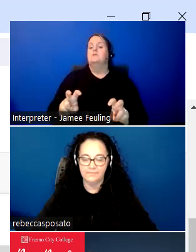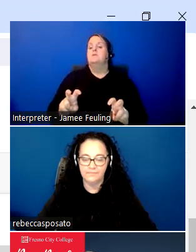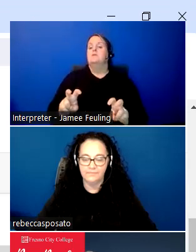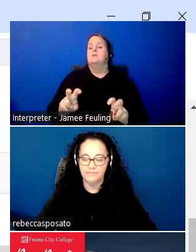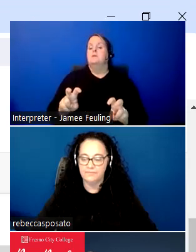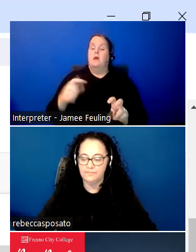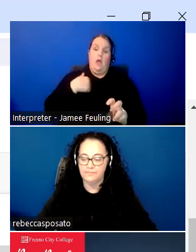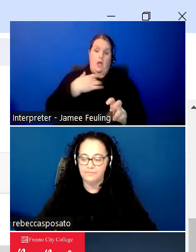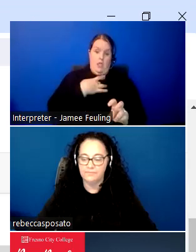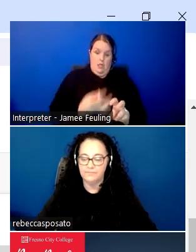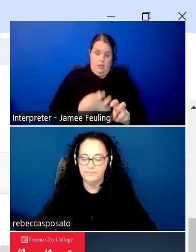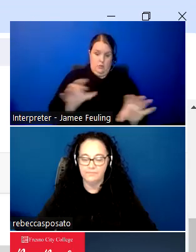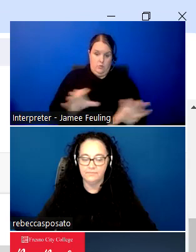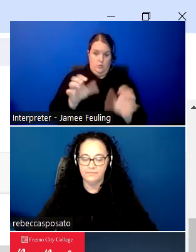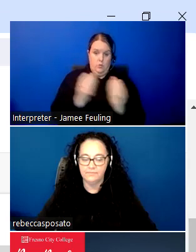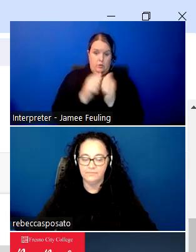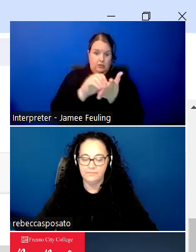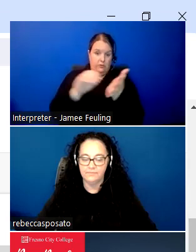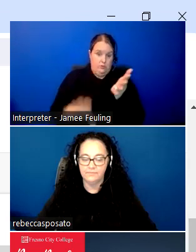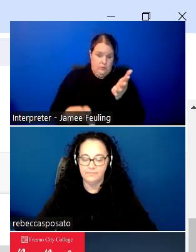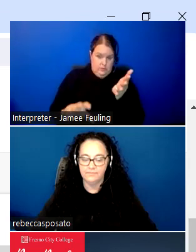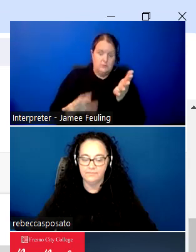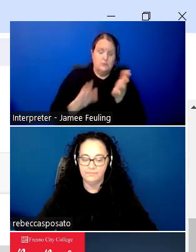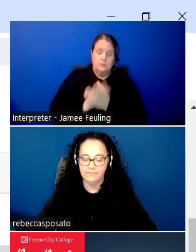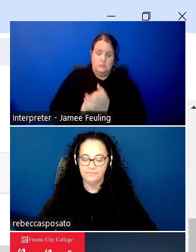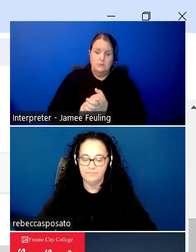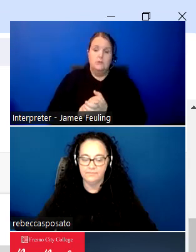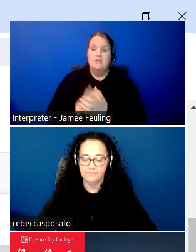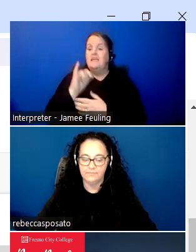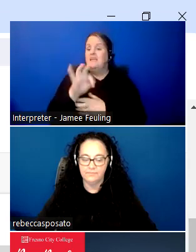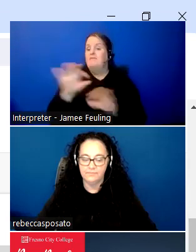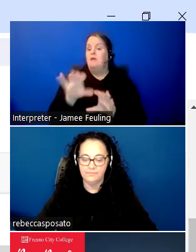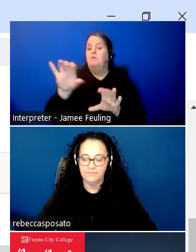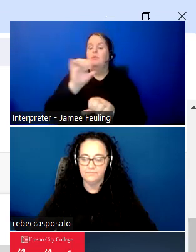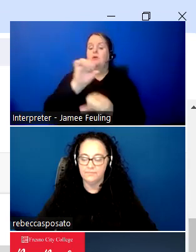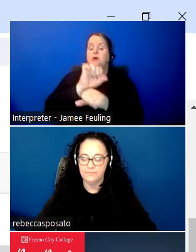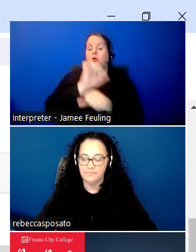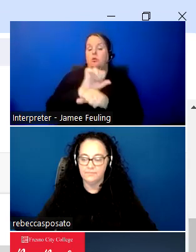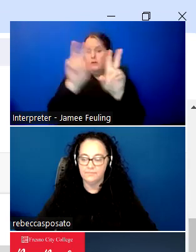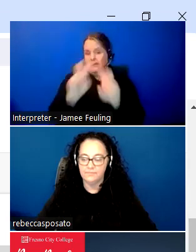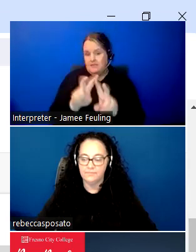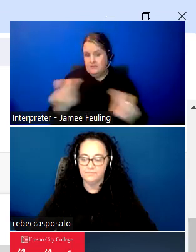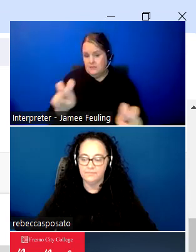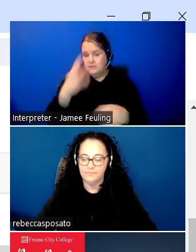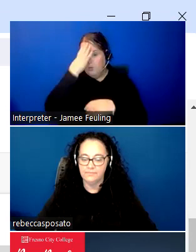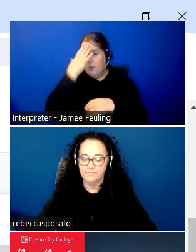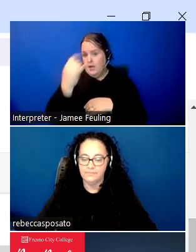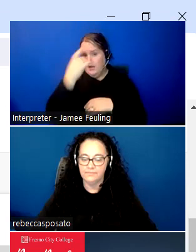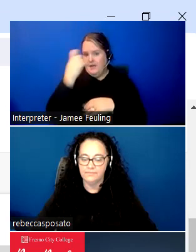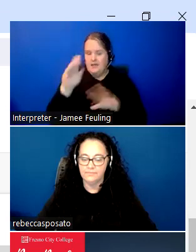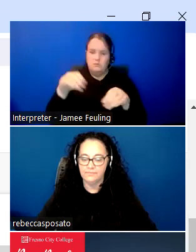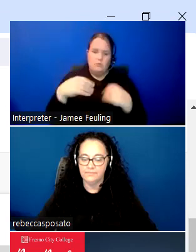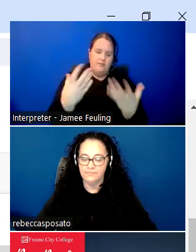I like to do with students when I'm doing career assessments, because it gives you what